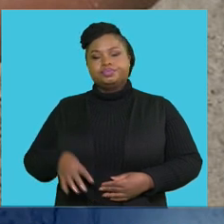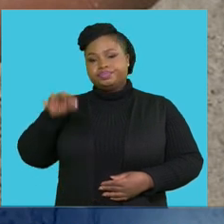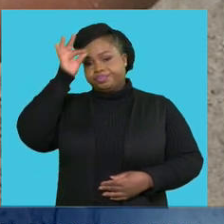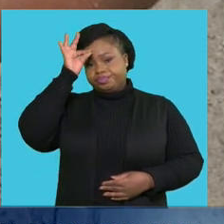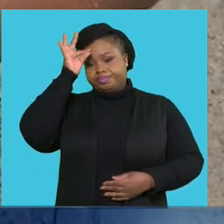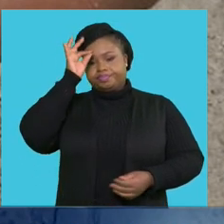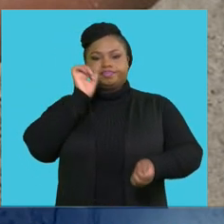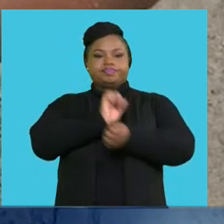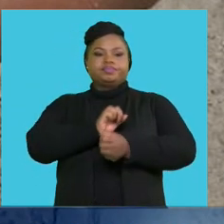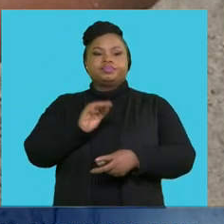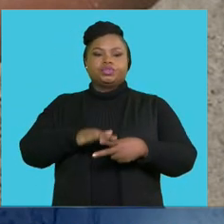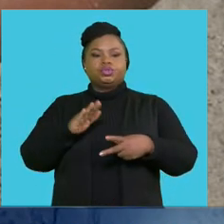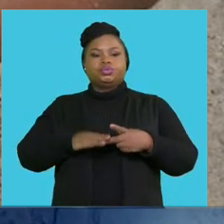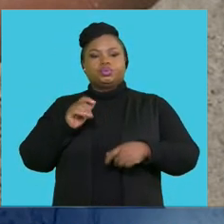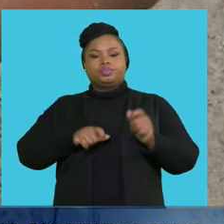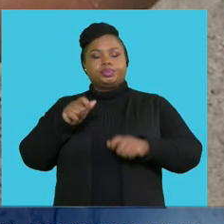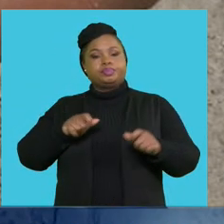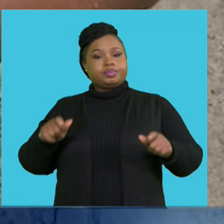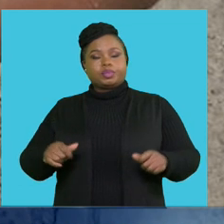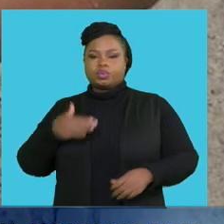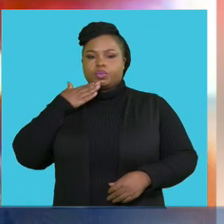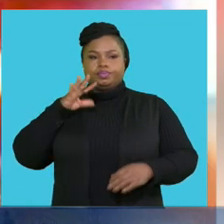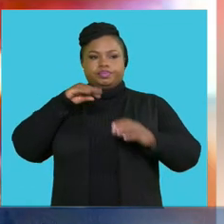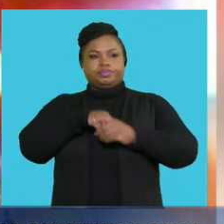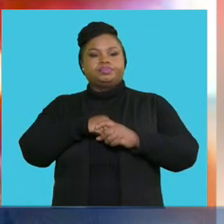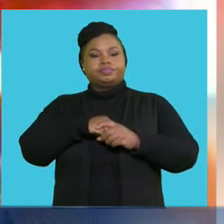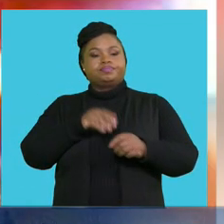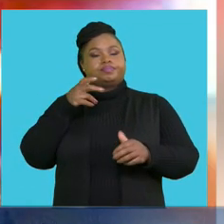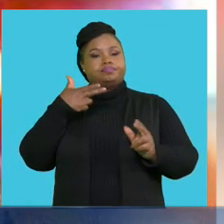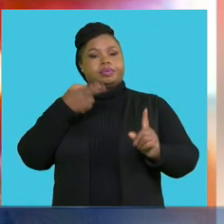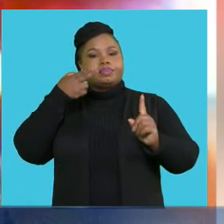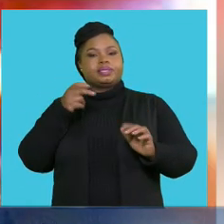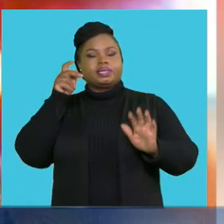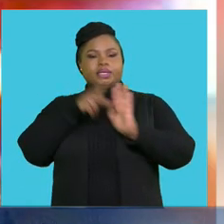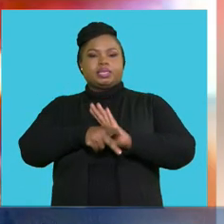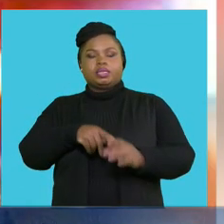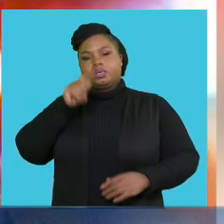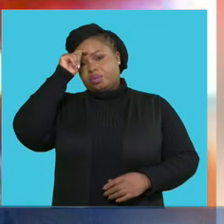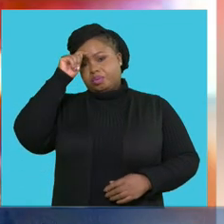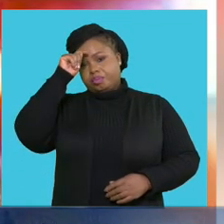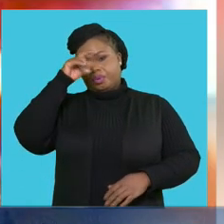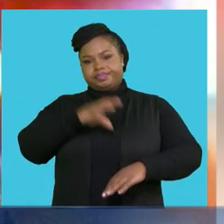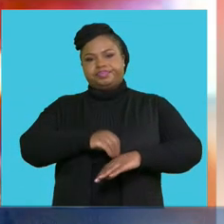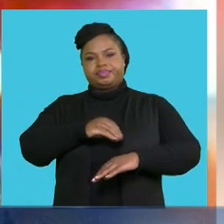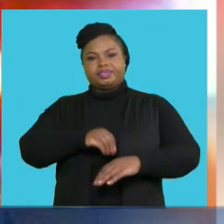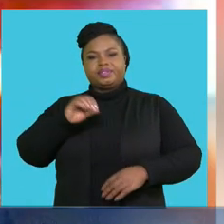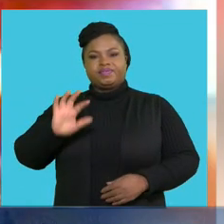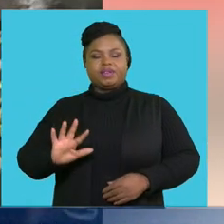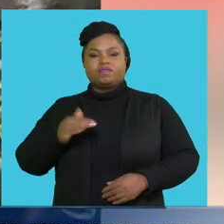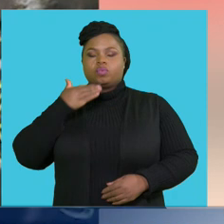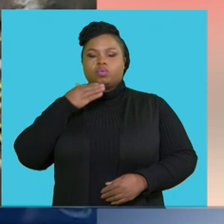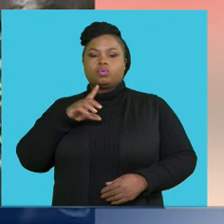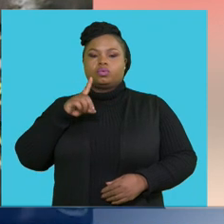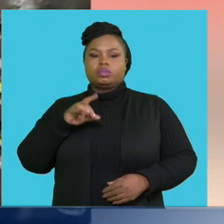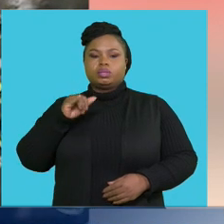Amapolisa abambe abarhanelwa ababini aboyanyaniswa nokudutyulwa kubulawe inkwenkwana eneminyaka emihlanu